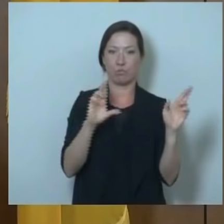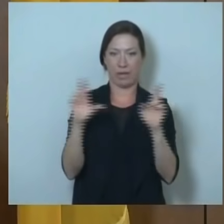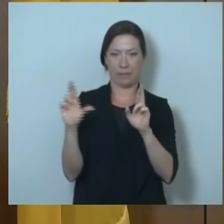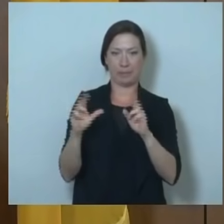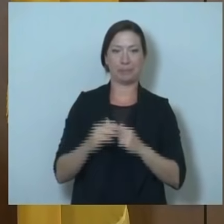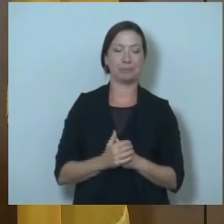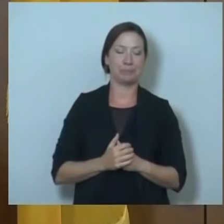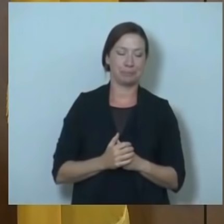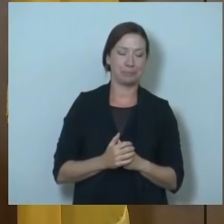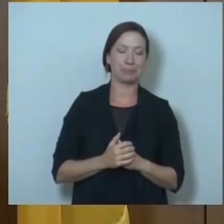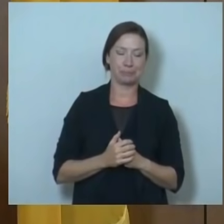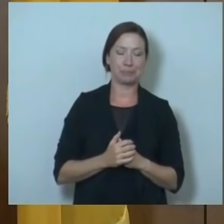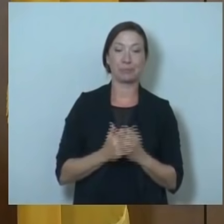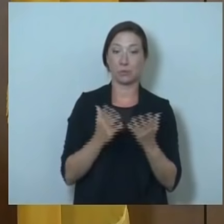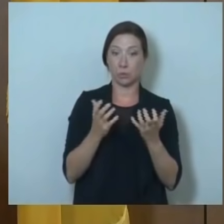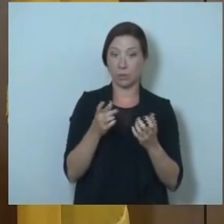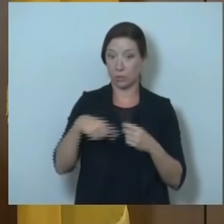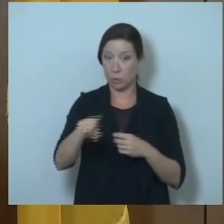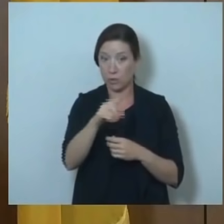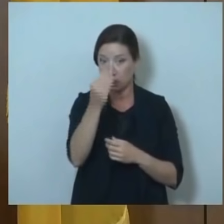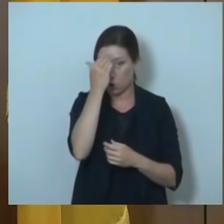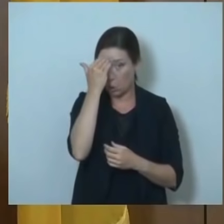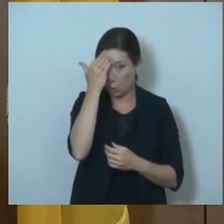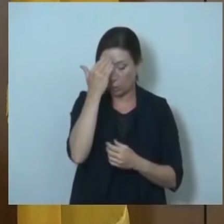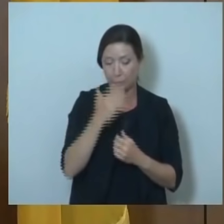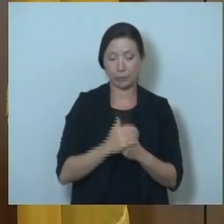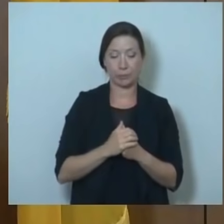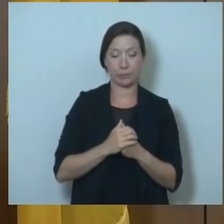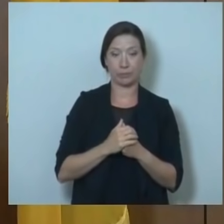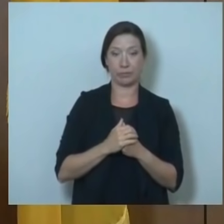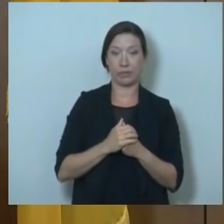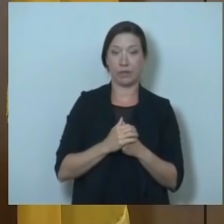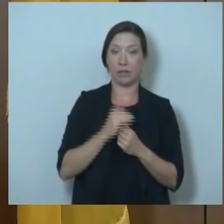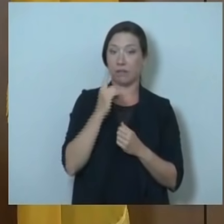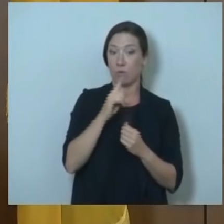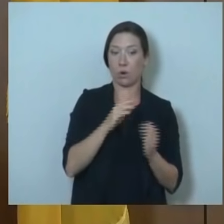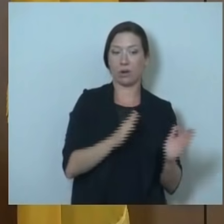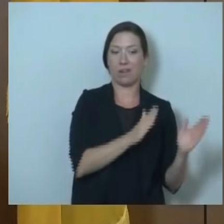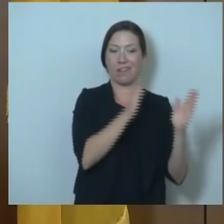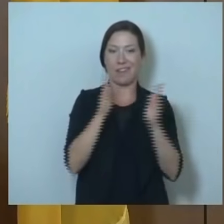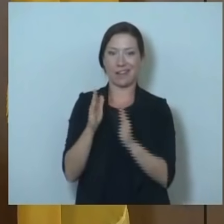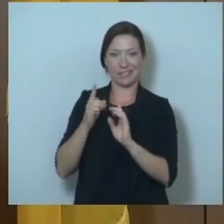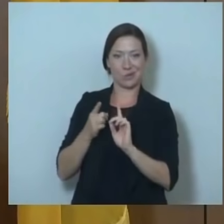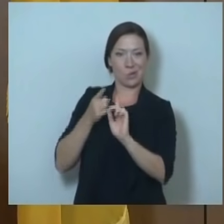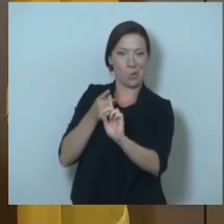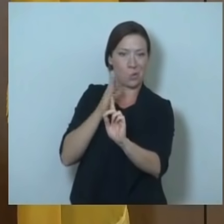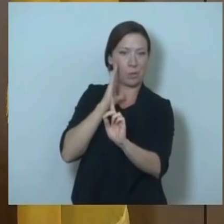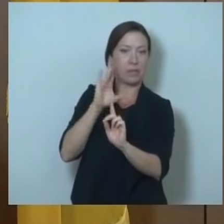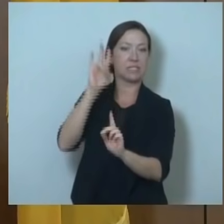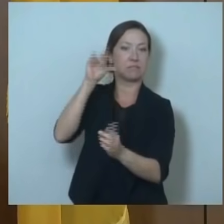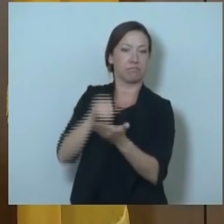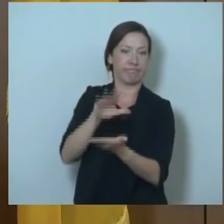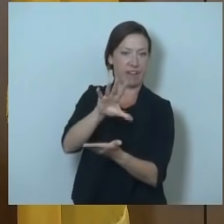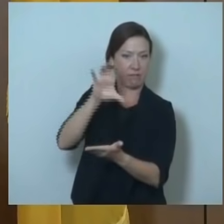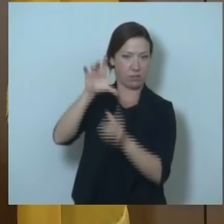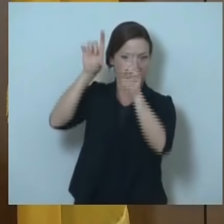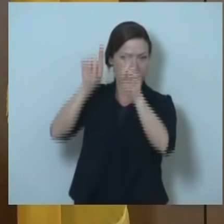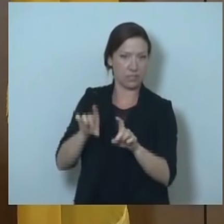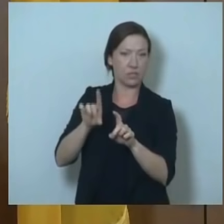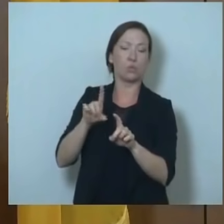Mexicans to know that to get to the next goal, which is 7,500, We really need your